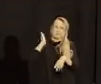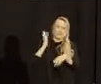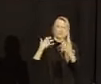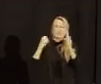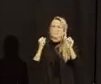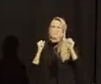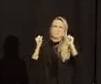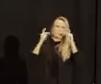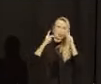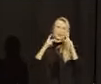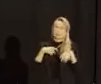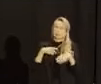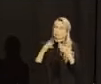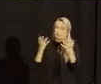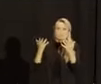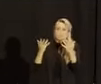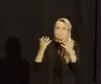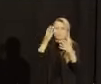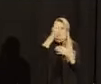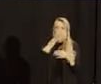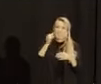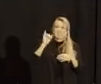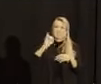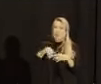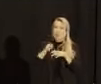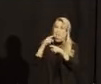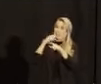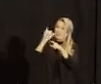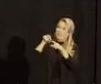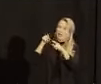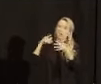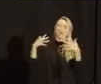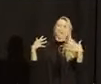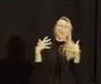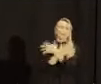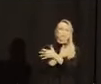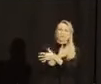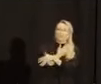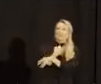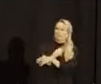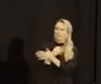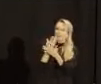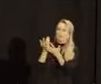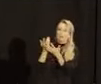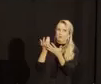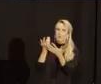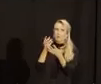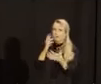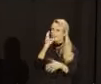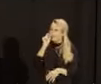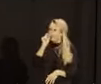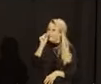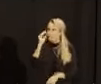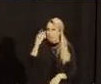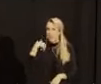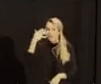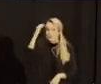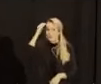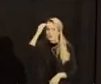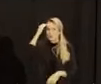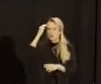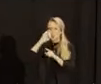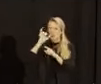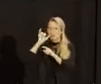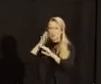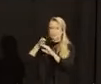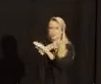that terrifies me. It terrifies me because something that we did see, I won't go as far as calling